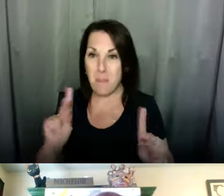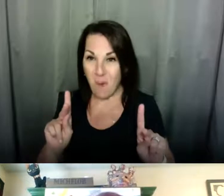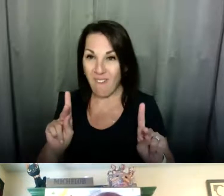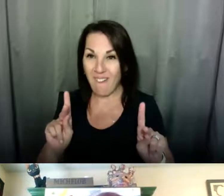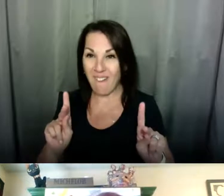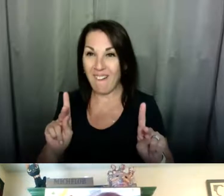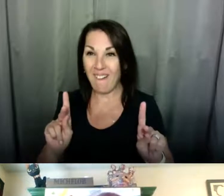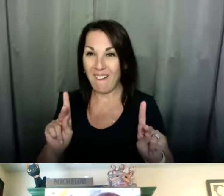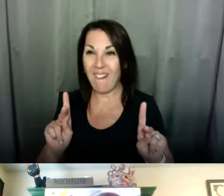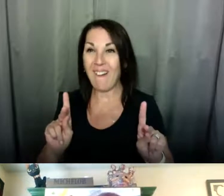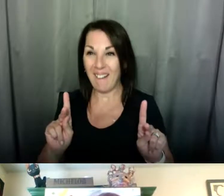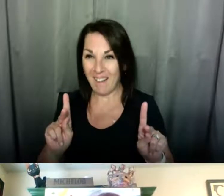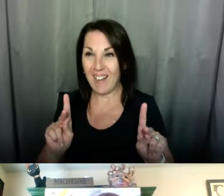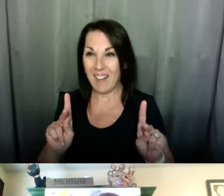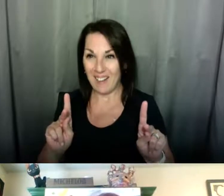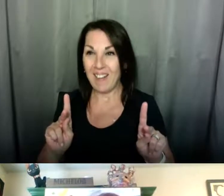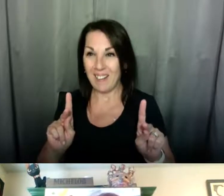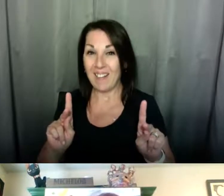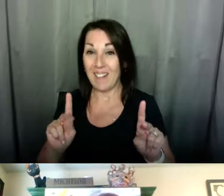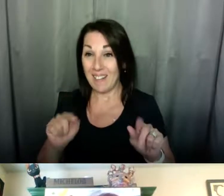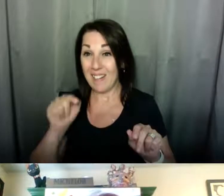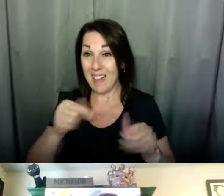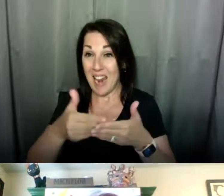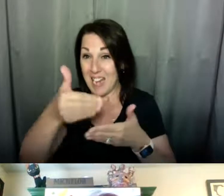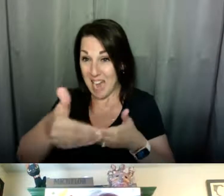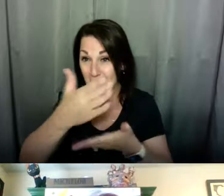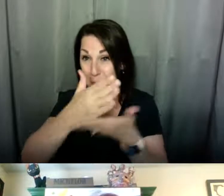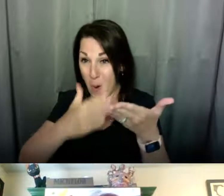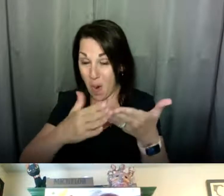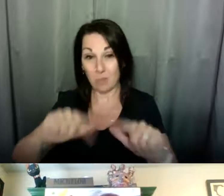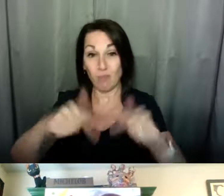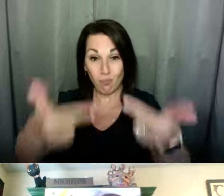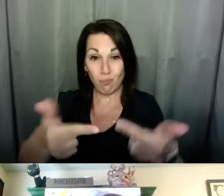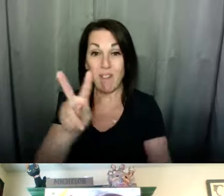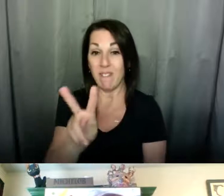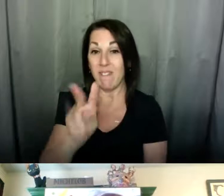You're going to meet some great young people as well in this next segue. So over to you, Vicky,